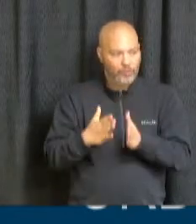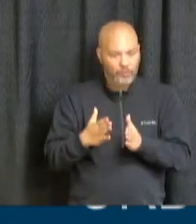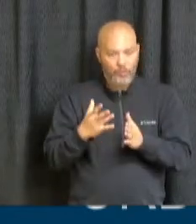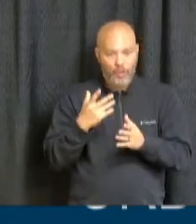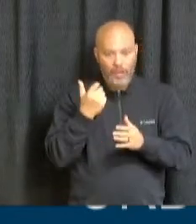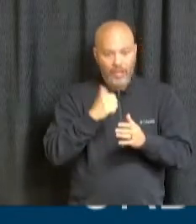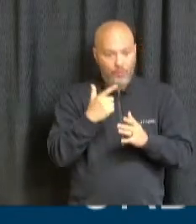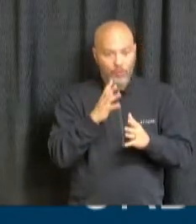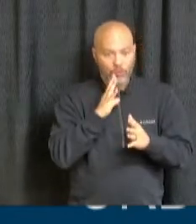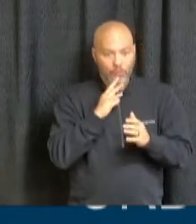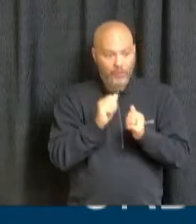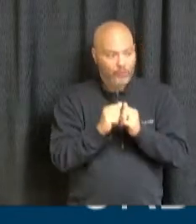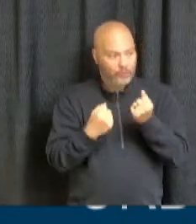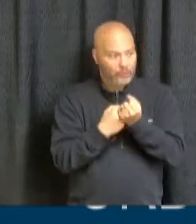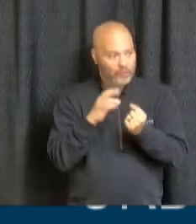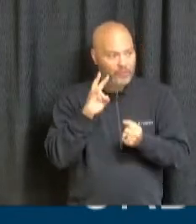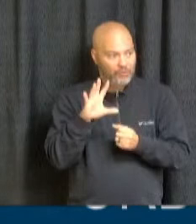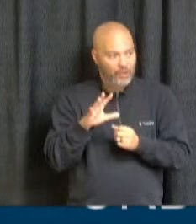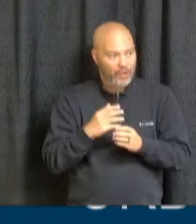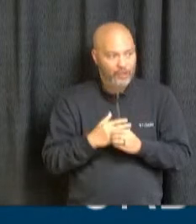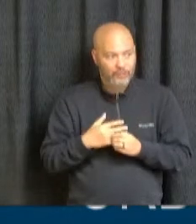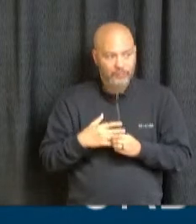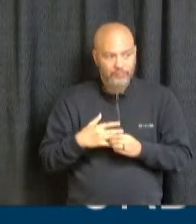in favor of ordinance 75?